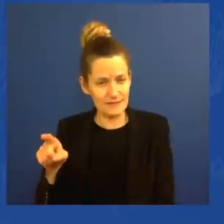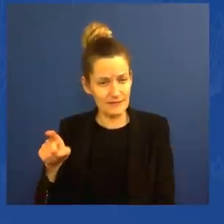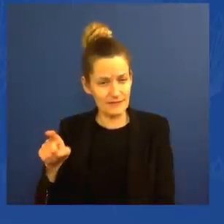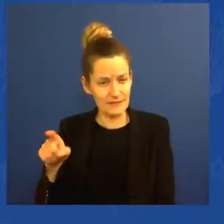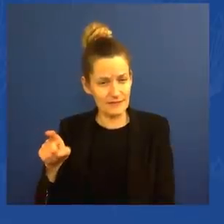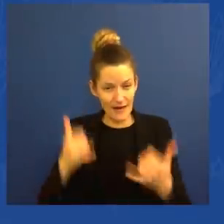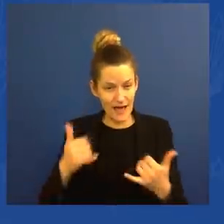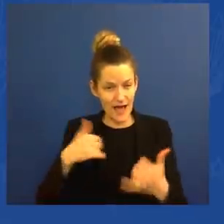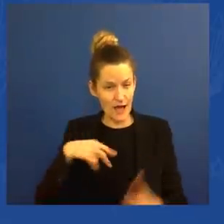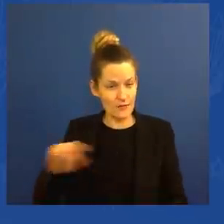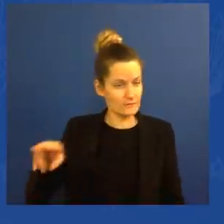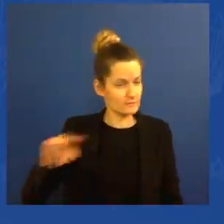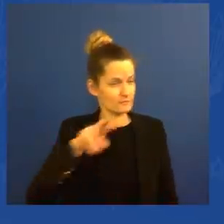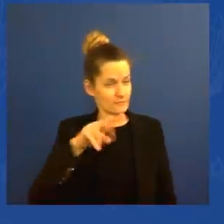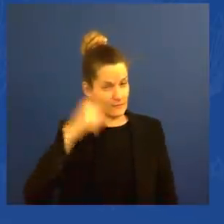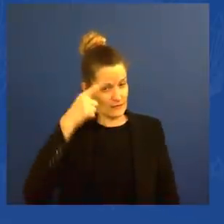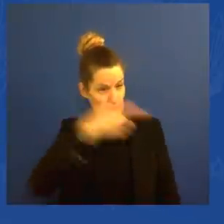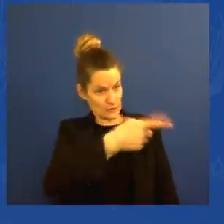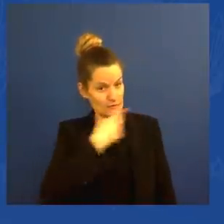the deal.